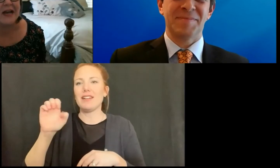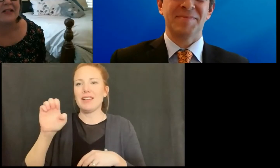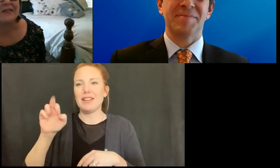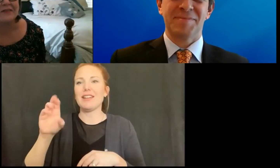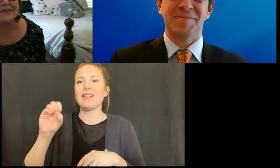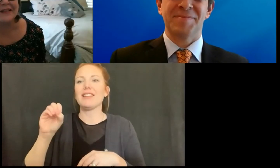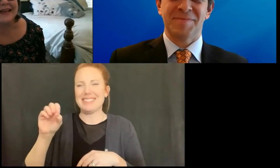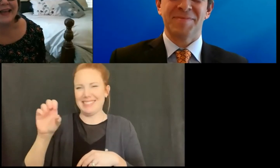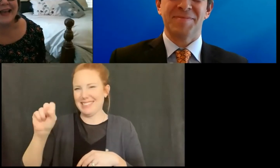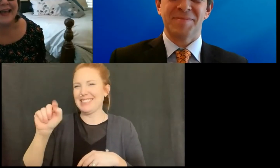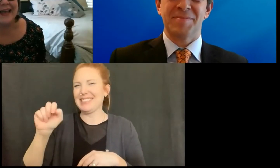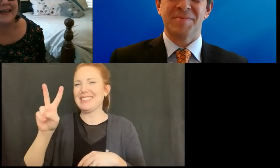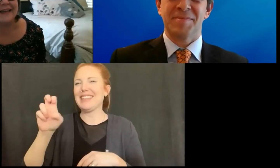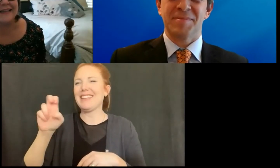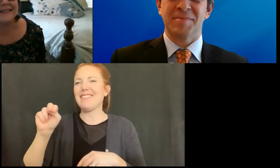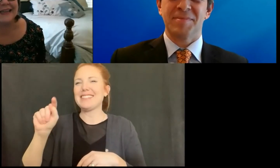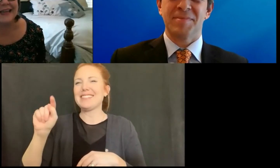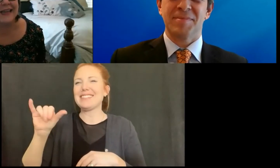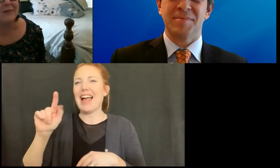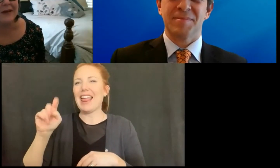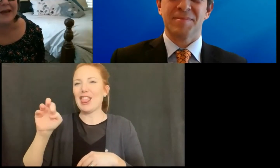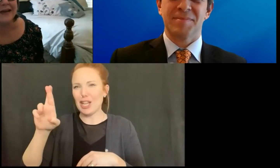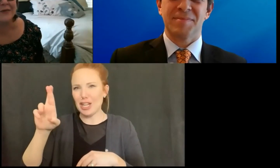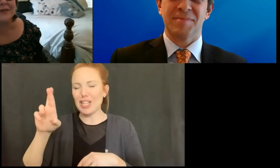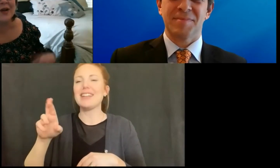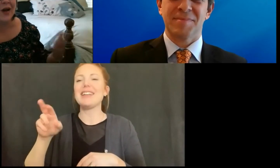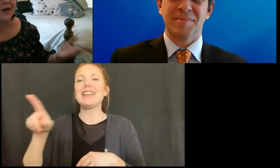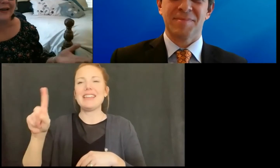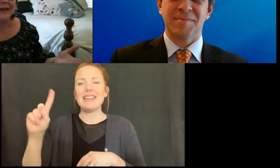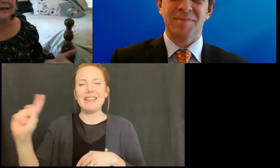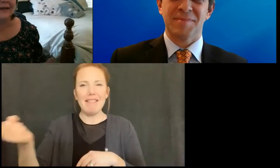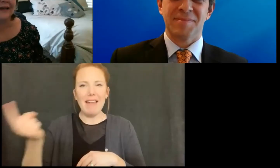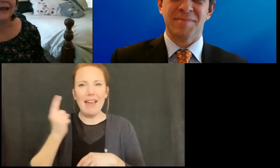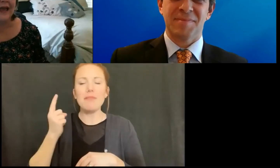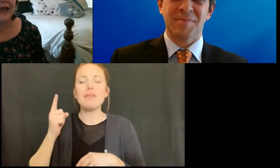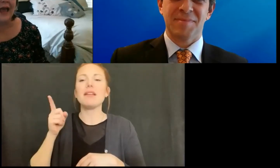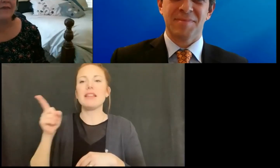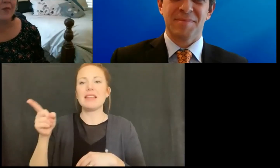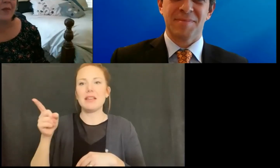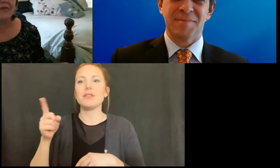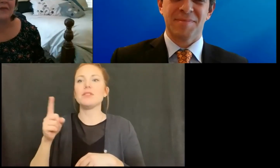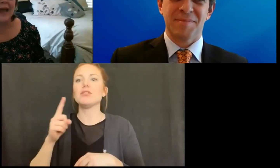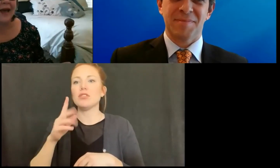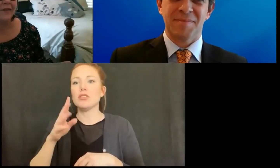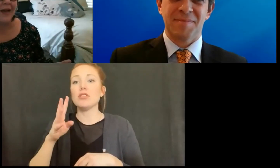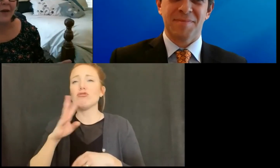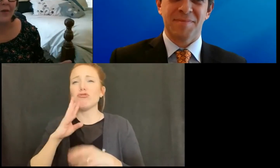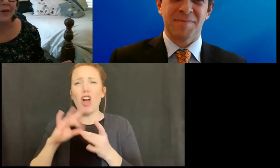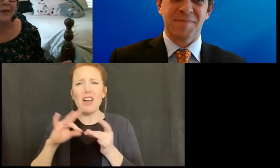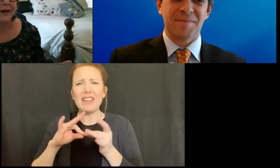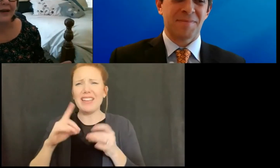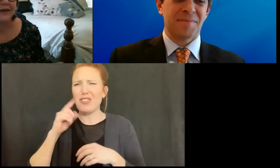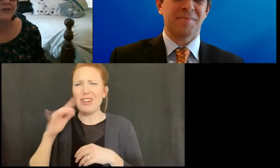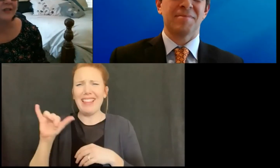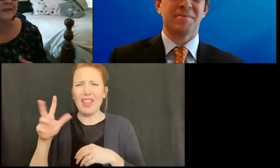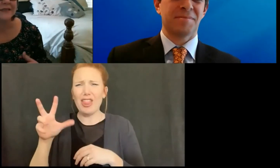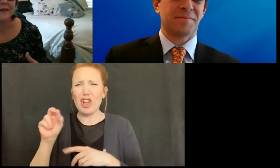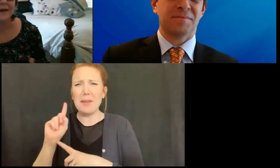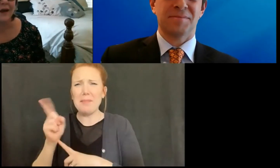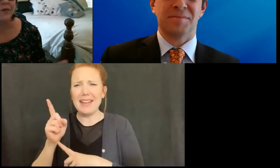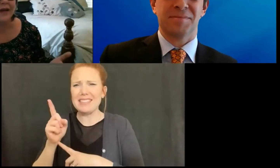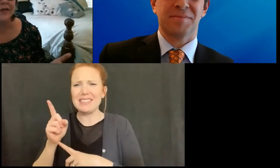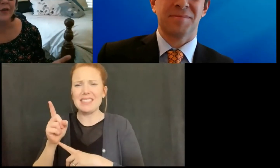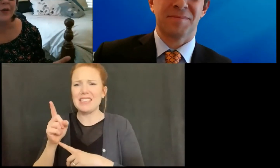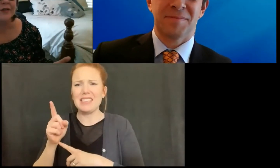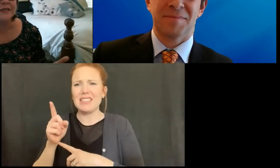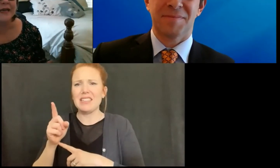Steven Tyler. And he came down and he was talking for about half hour, and just